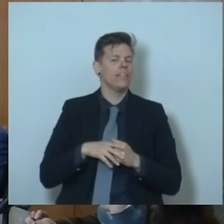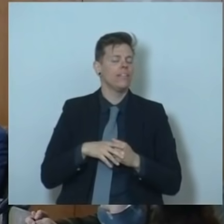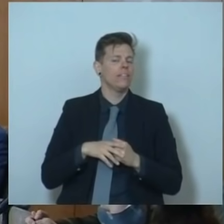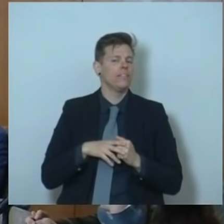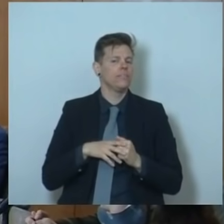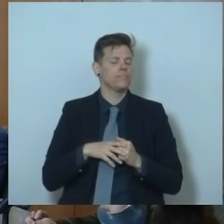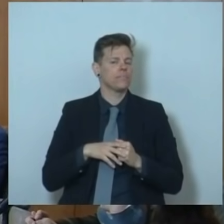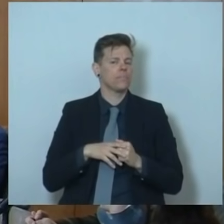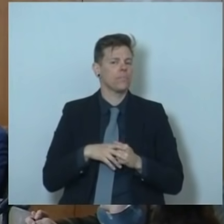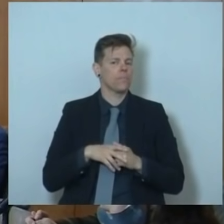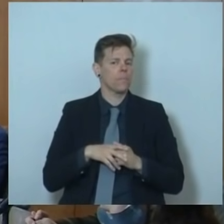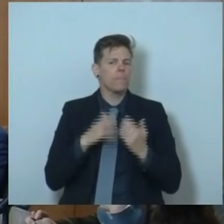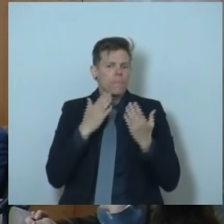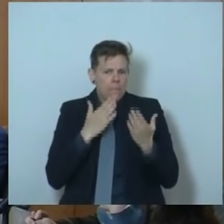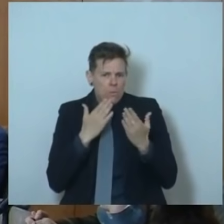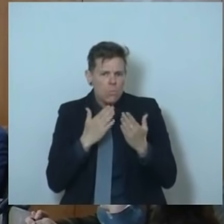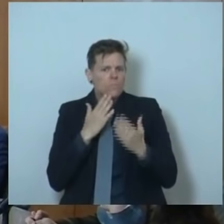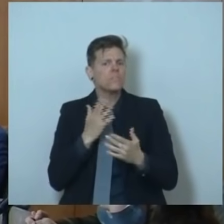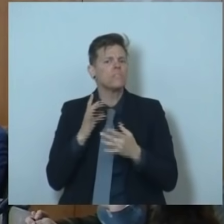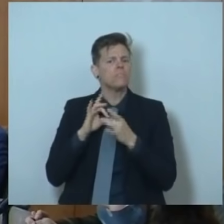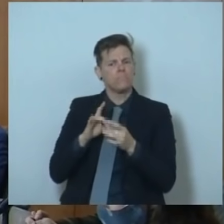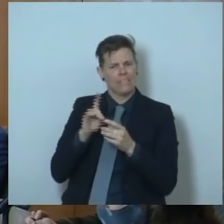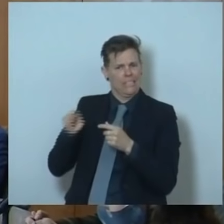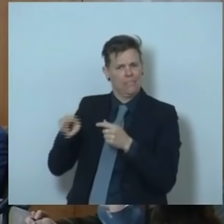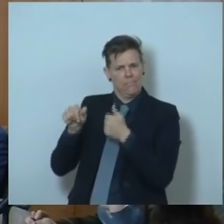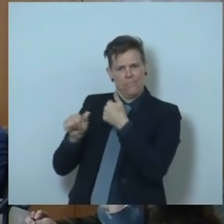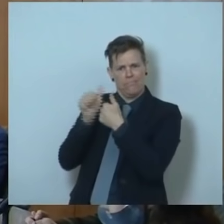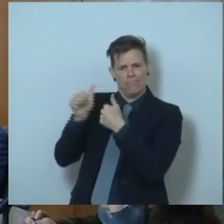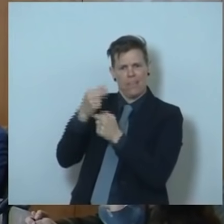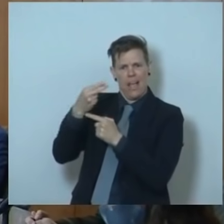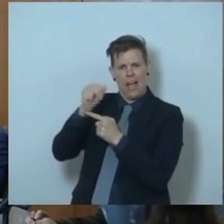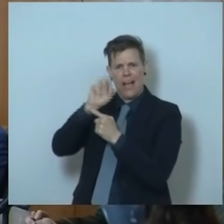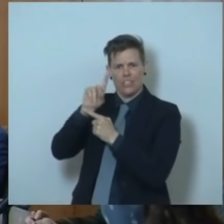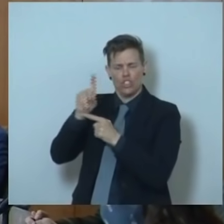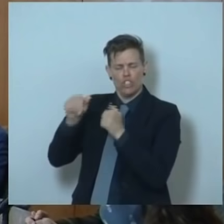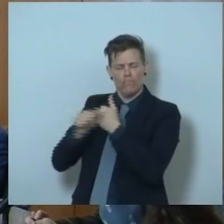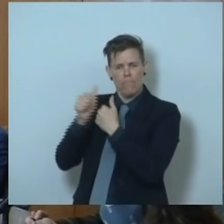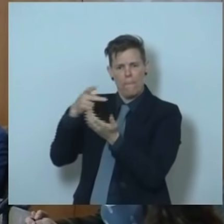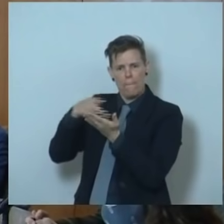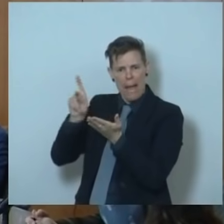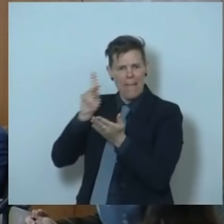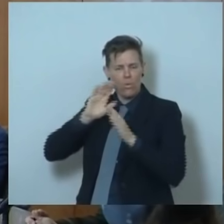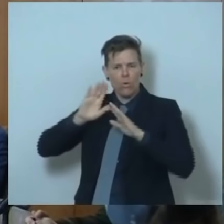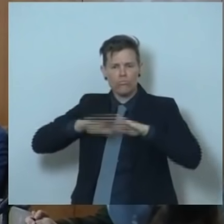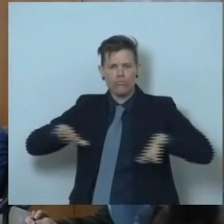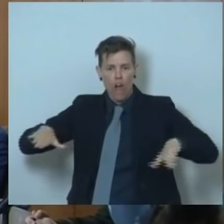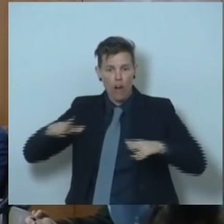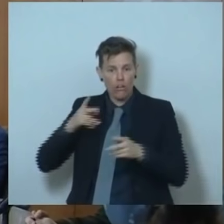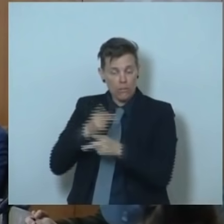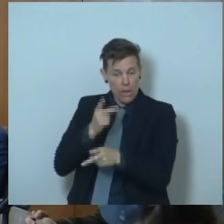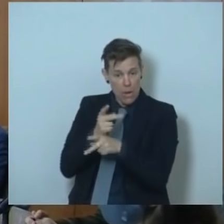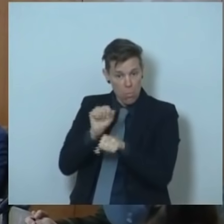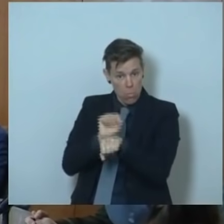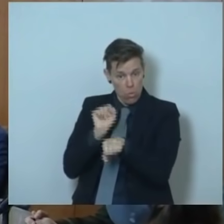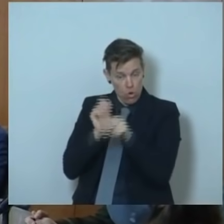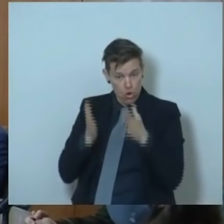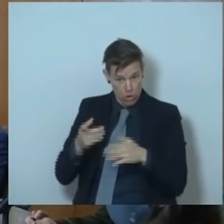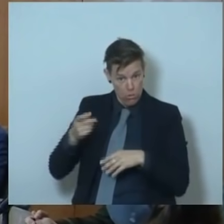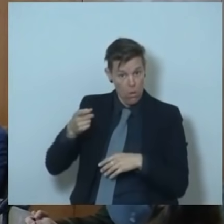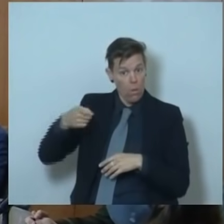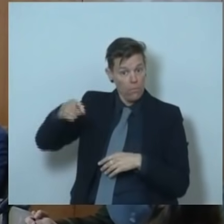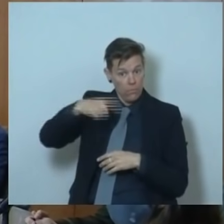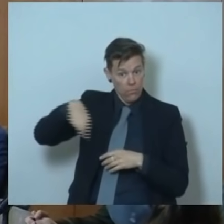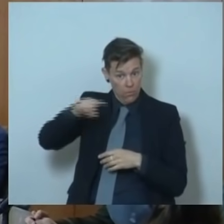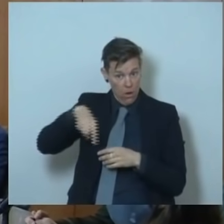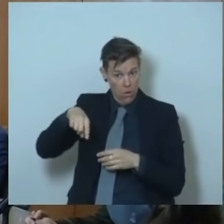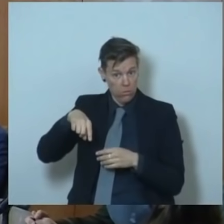Regarding the hazard pay for child care workers, are those workers able to do better financially by not working right